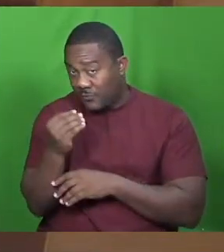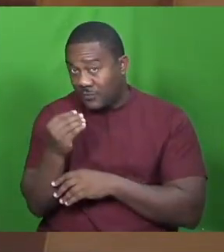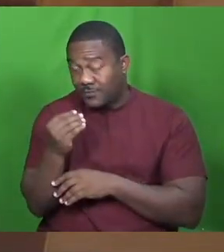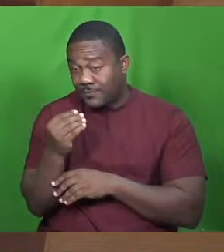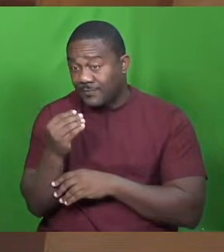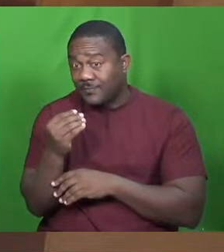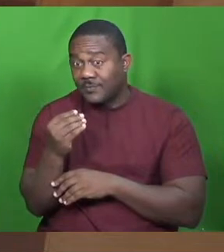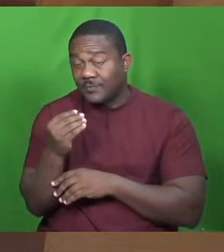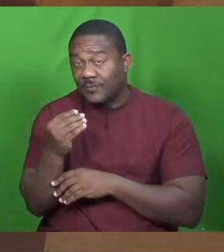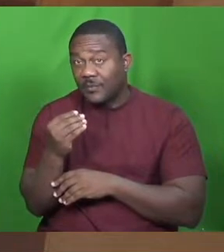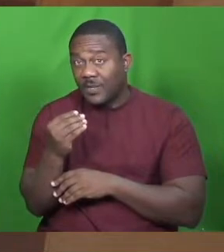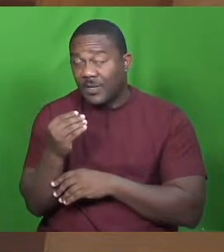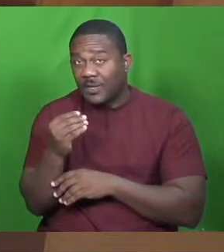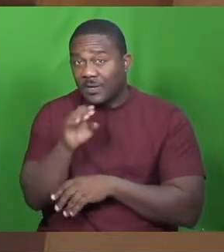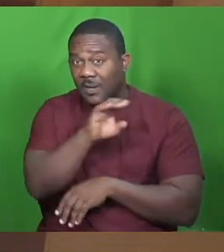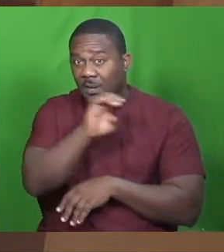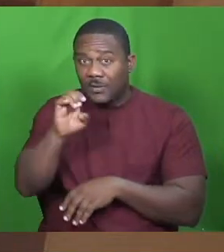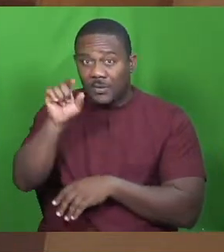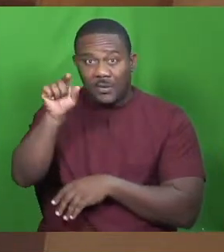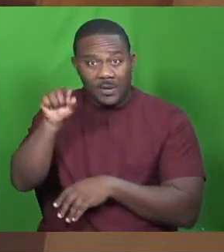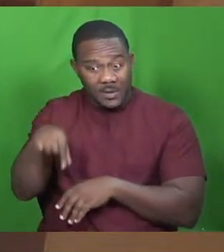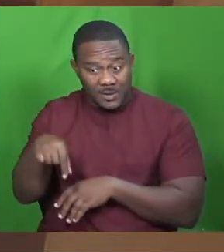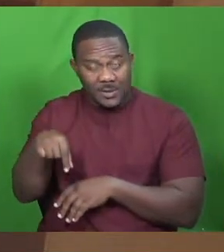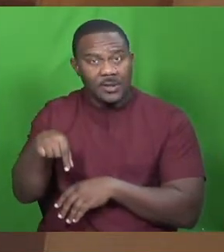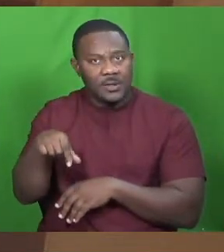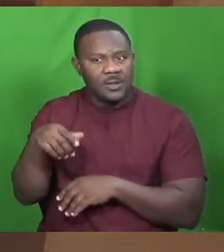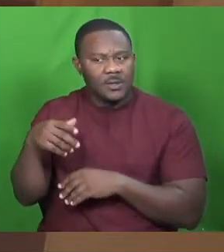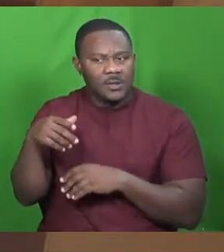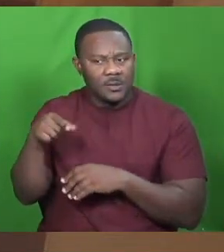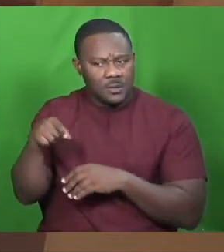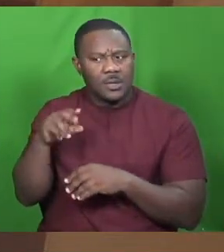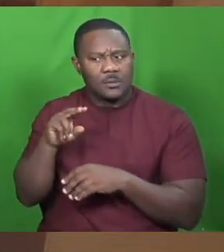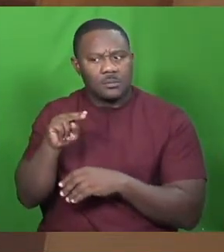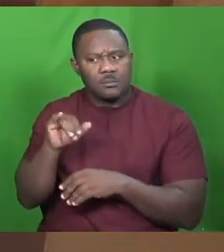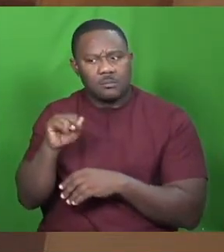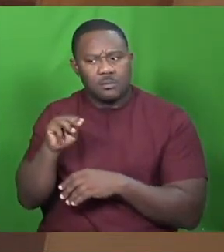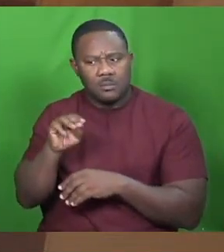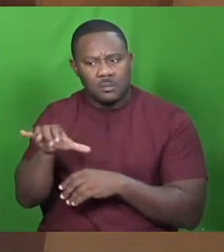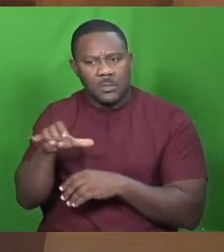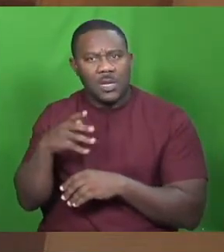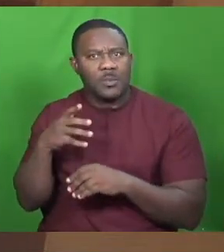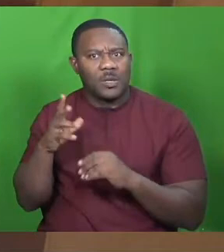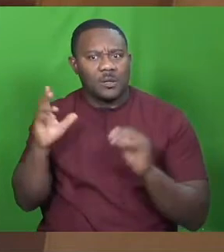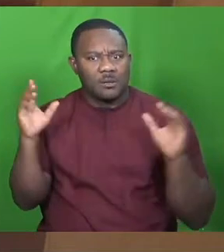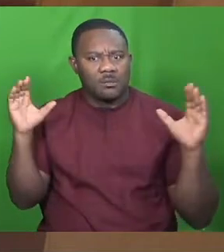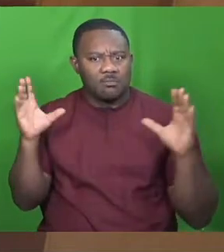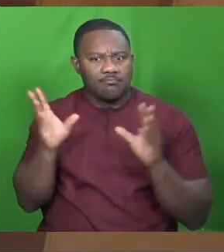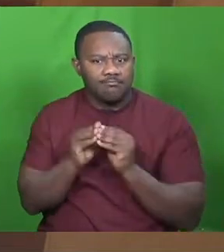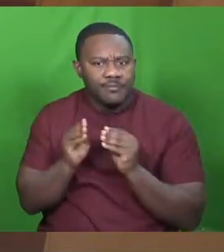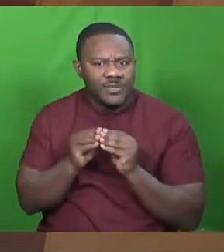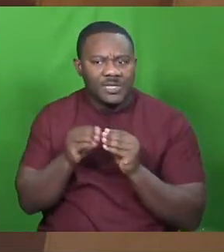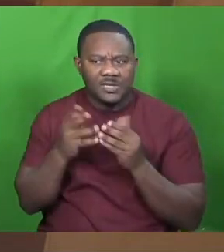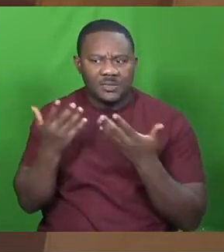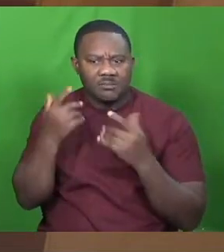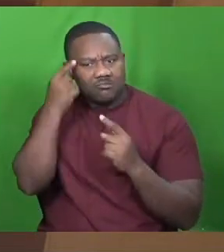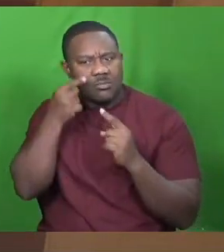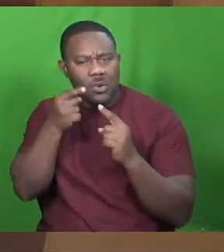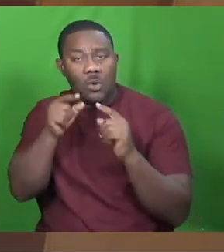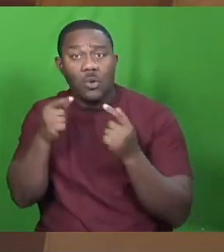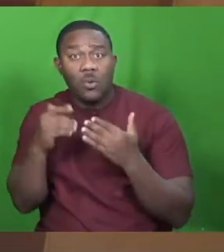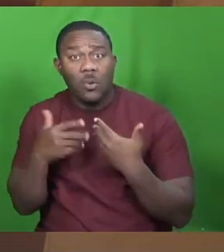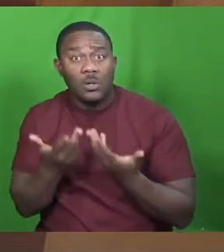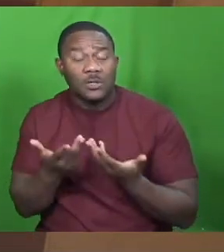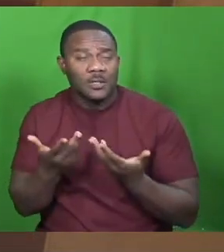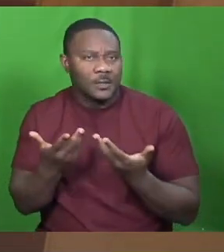The Niamey Convention aims to facilitate the peaceful resolution of border disputes at both local and international levels. It